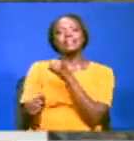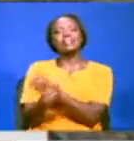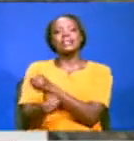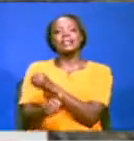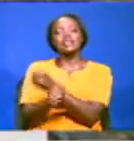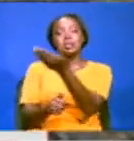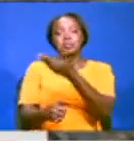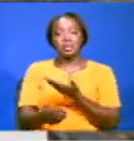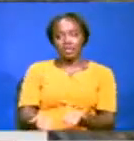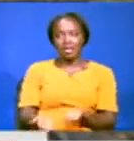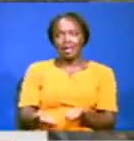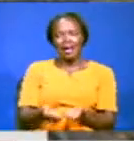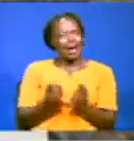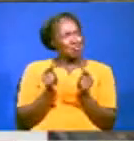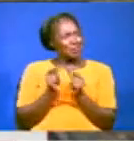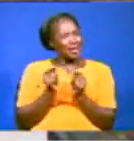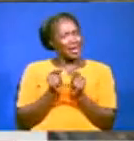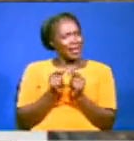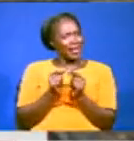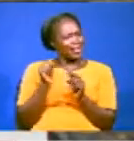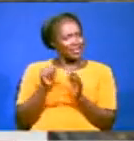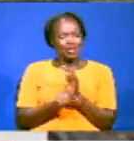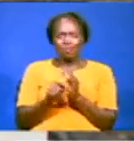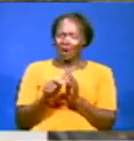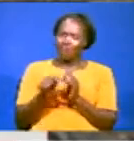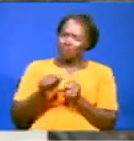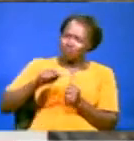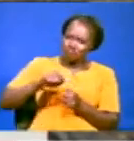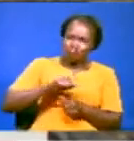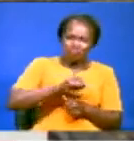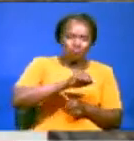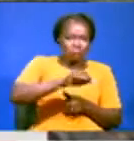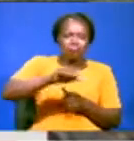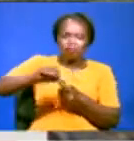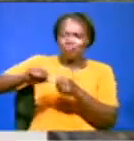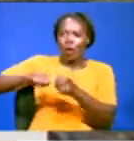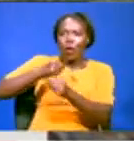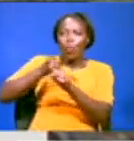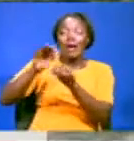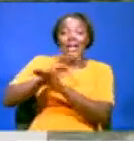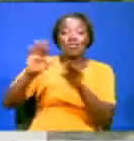wameleta hapa. Nimesikia uchungu sana, nimezunguka sana, nimefanya juu chini mpaka nimeenda